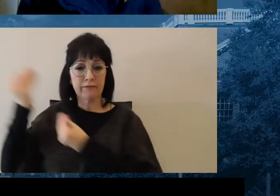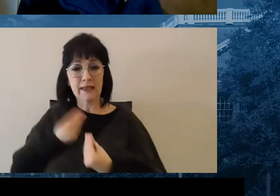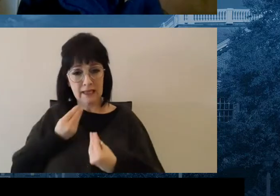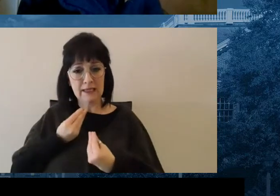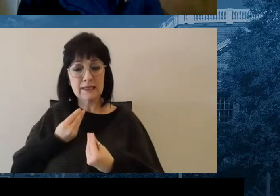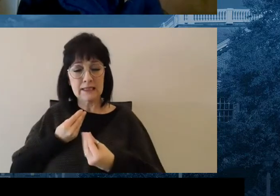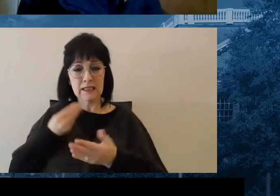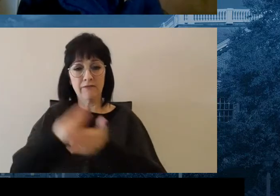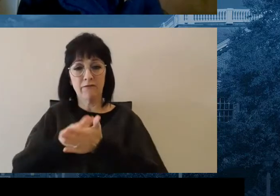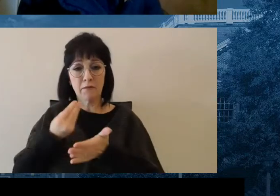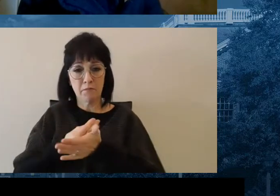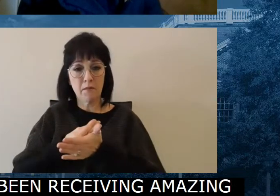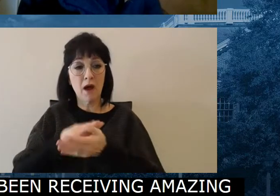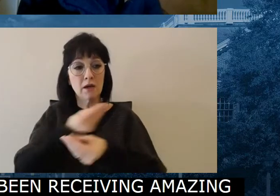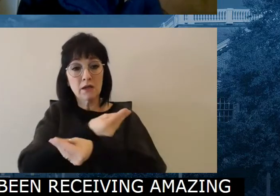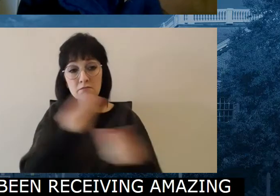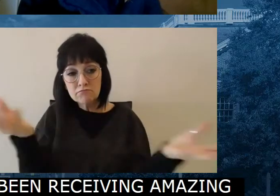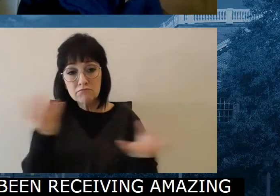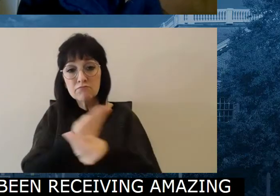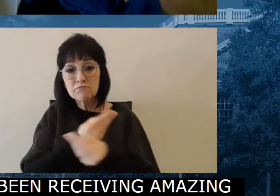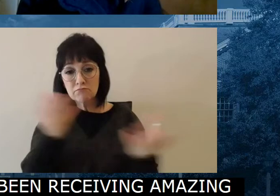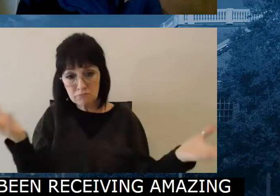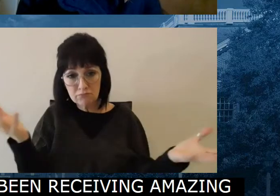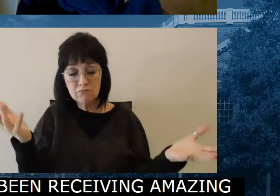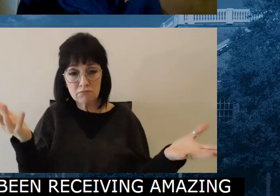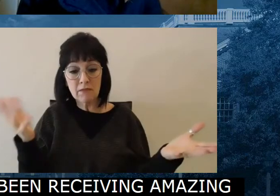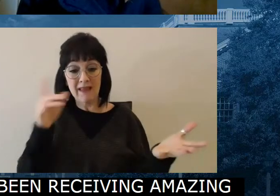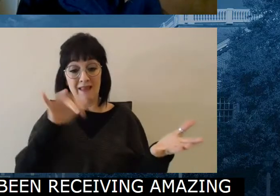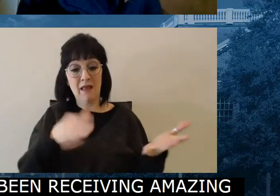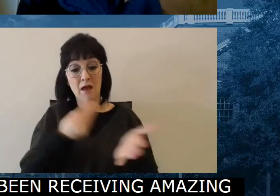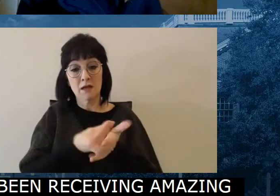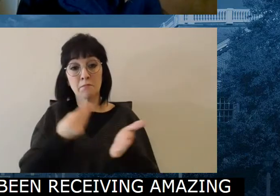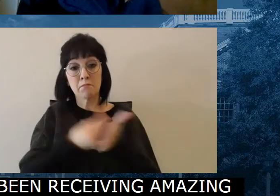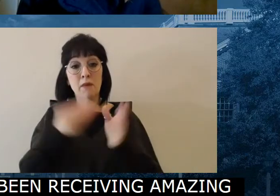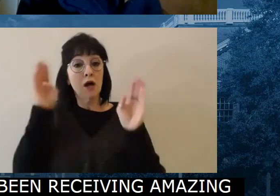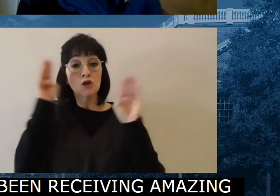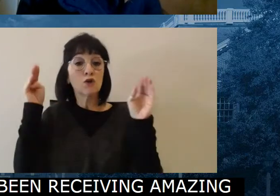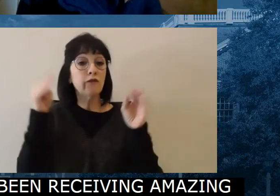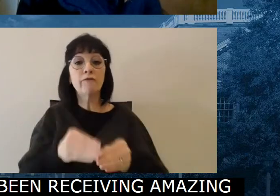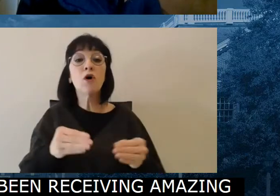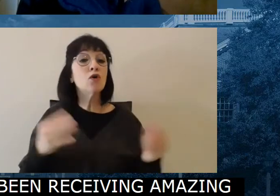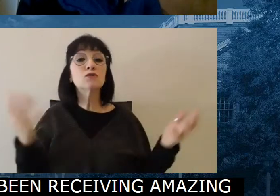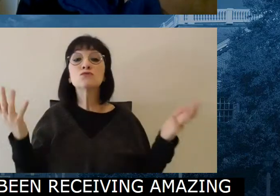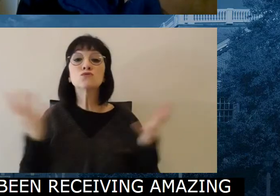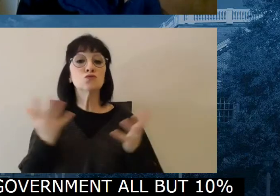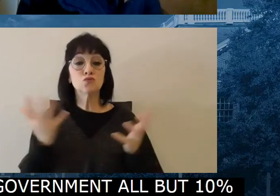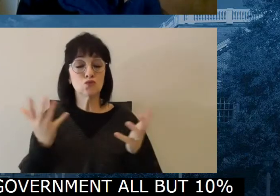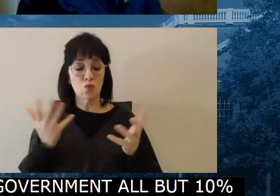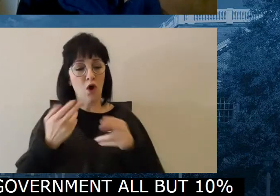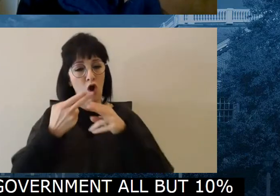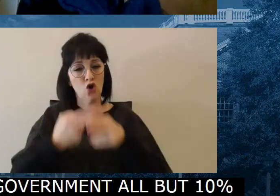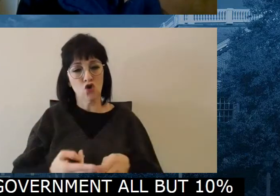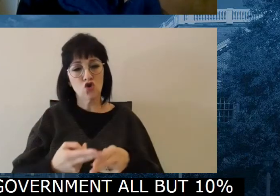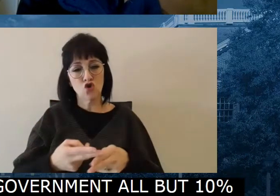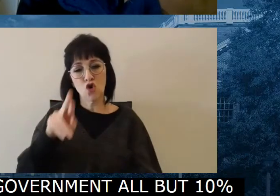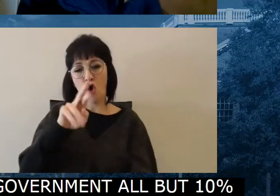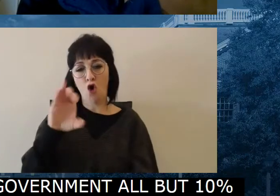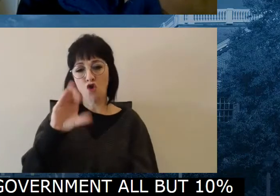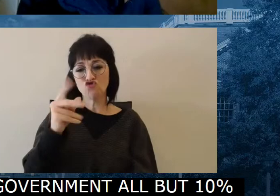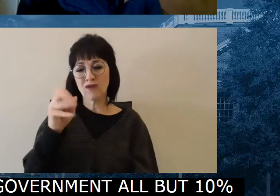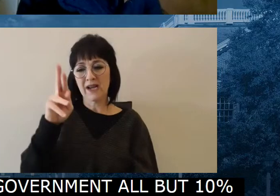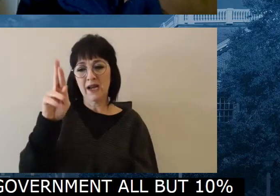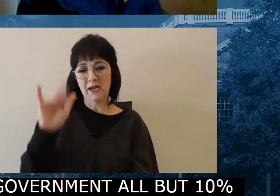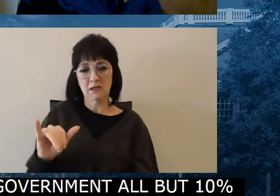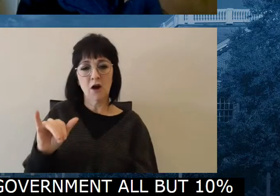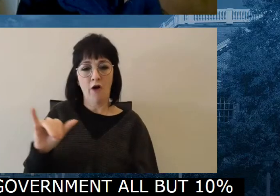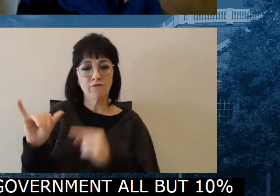and a focus of those funds happens to be the recovery, as it's called. We prefer to say accelerated